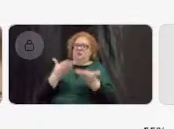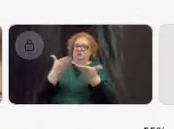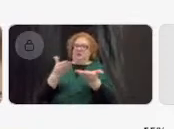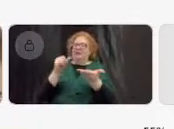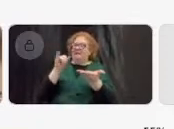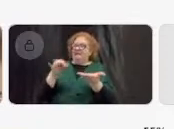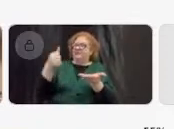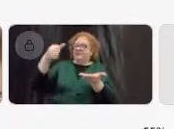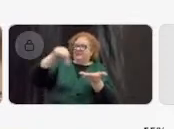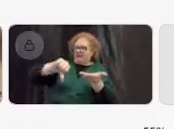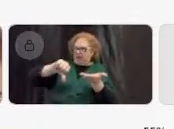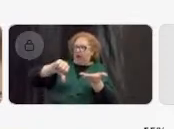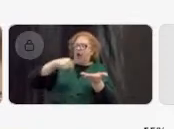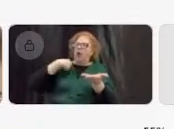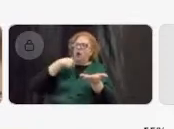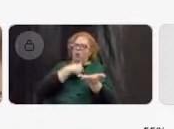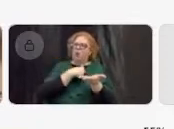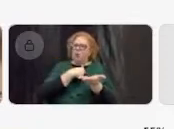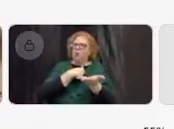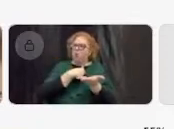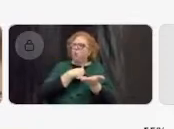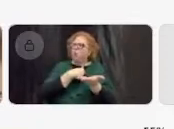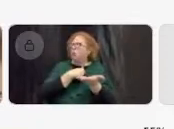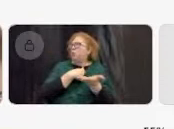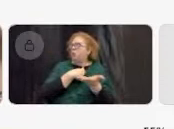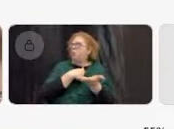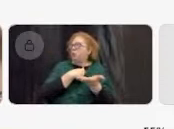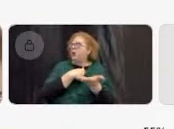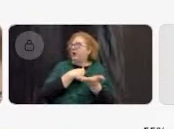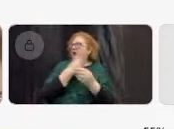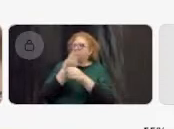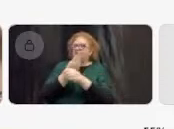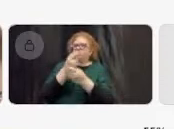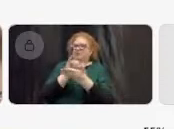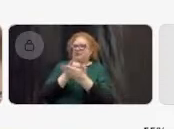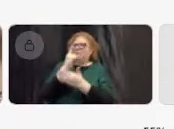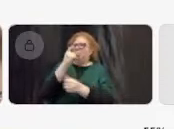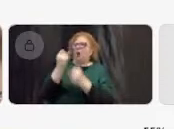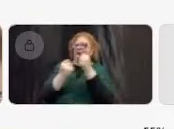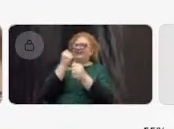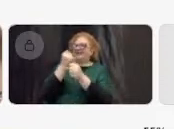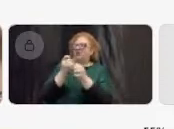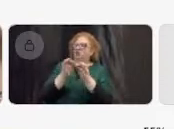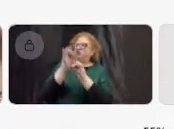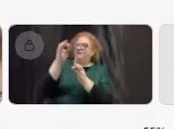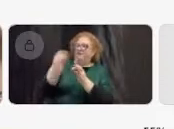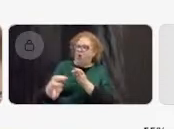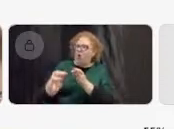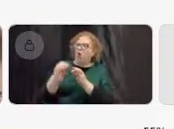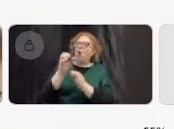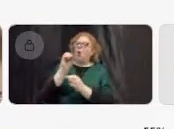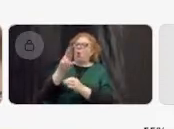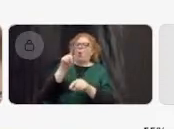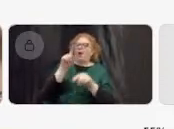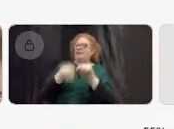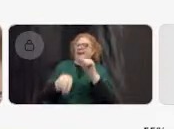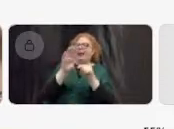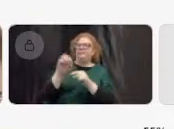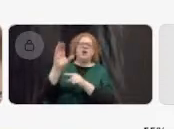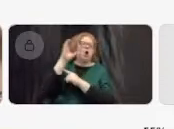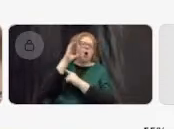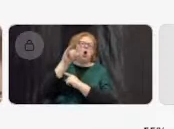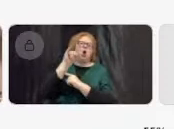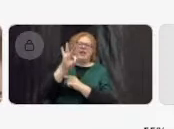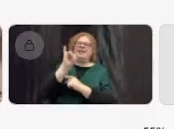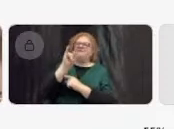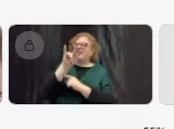we stick to that same year deferral, or it can't be heard if it's identical or substantially